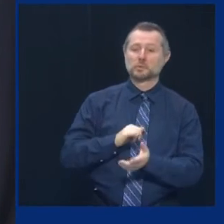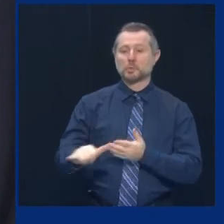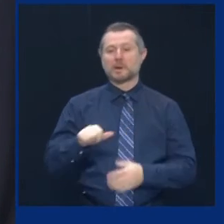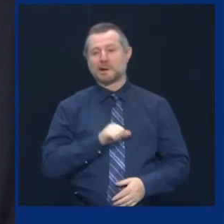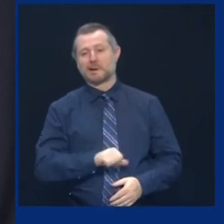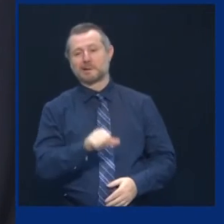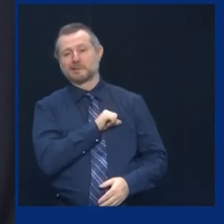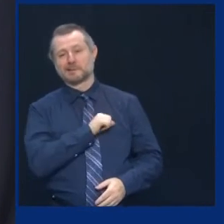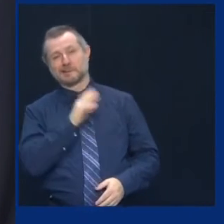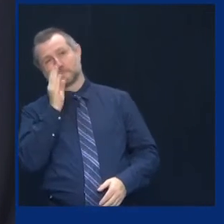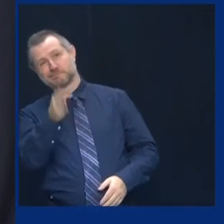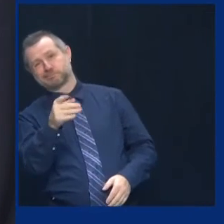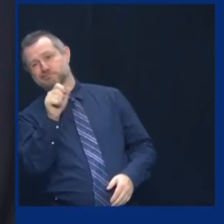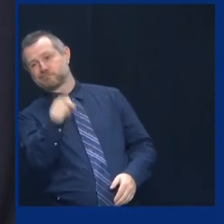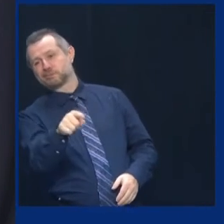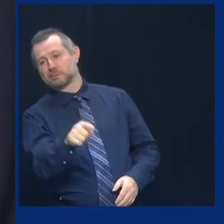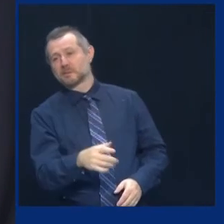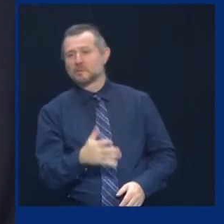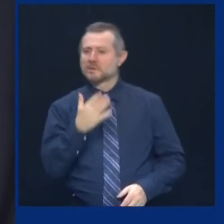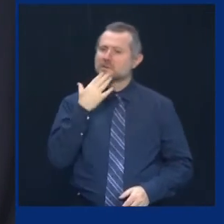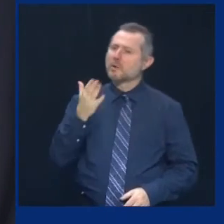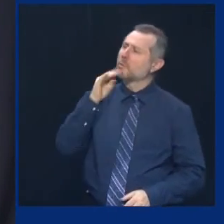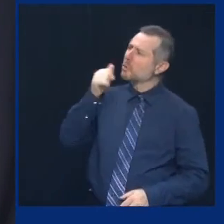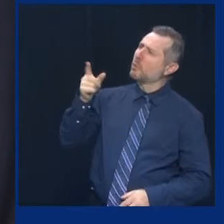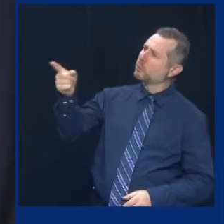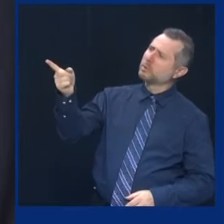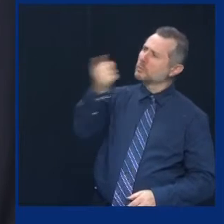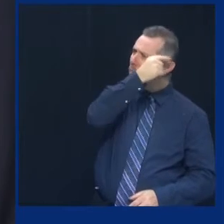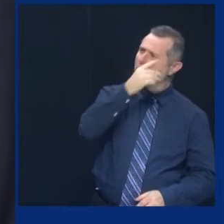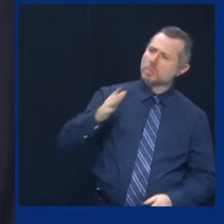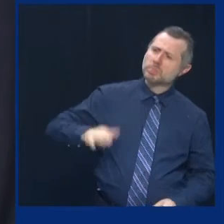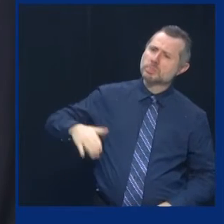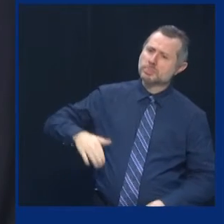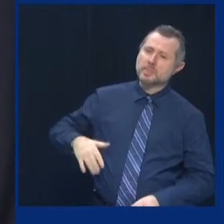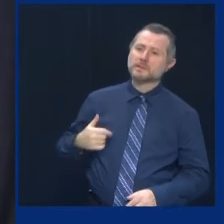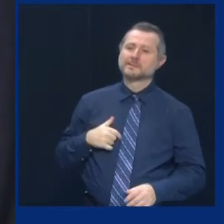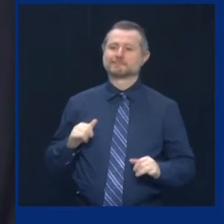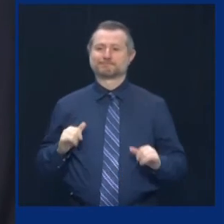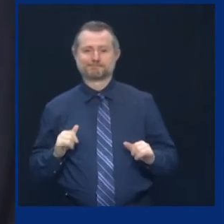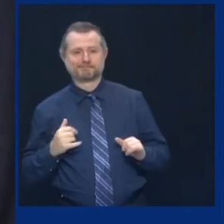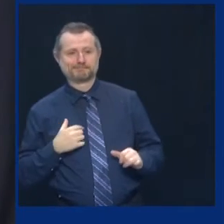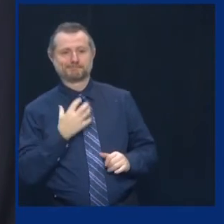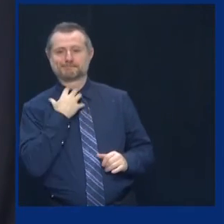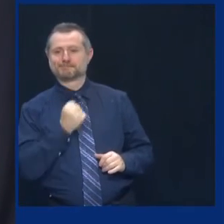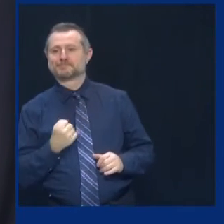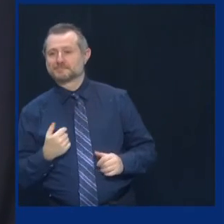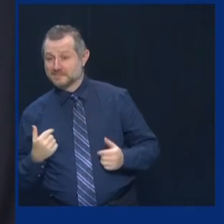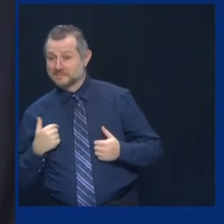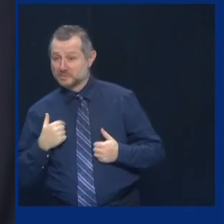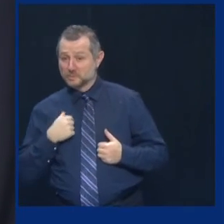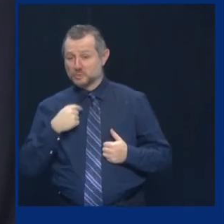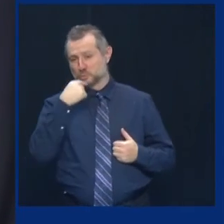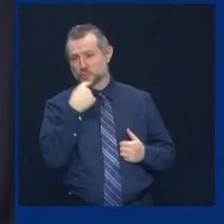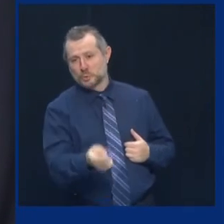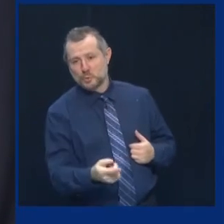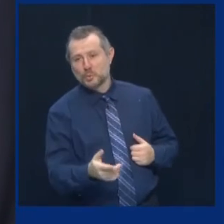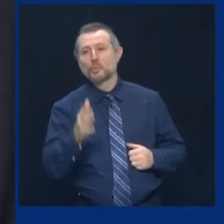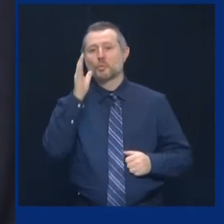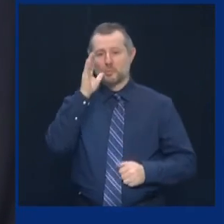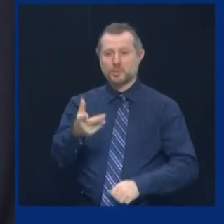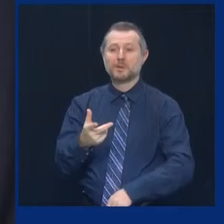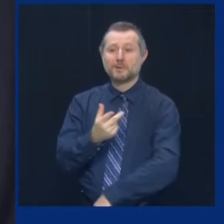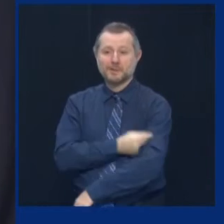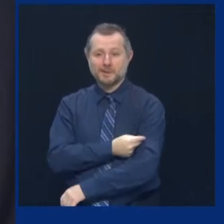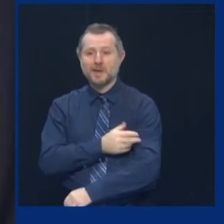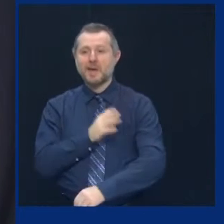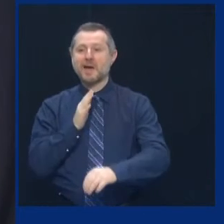do it? I had said I would take it as soon as the panel authorized it, and I'm willing to